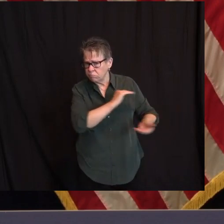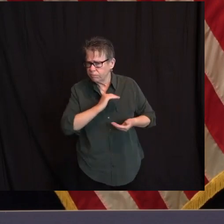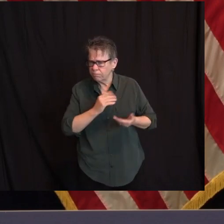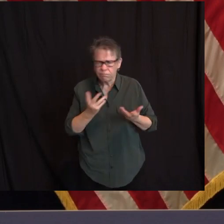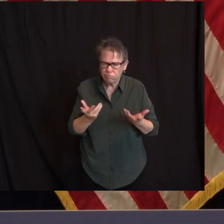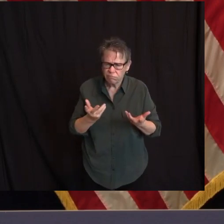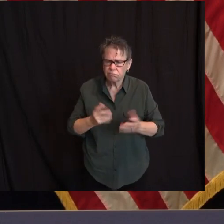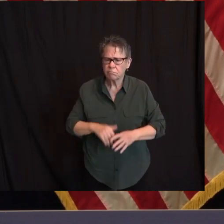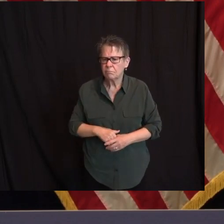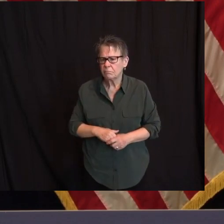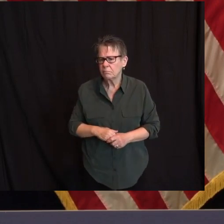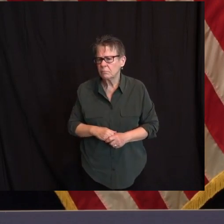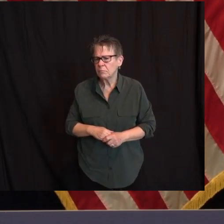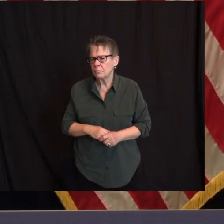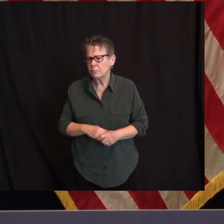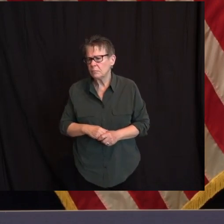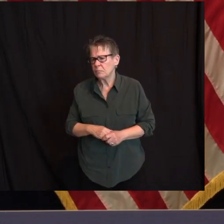face coverings, Paramount, correct?